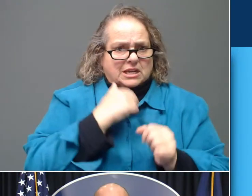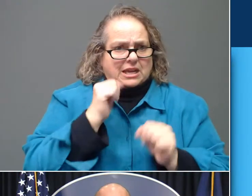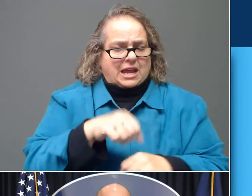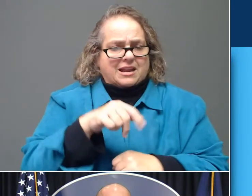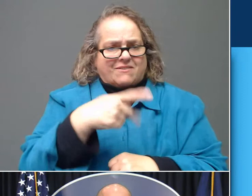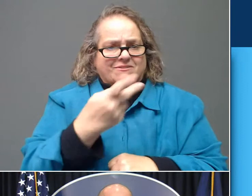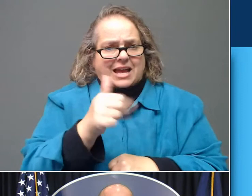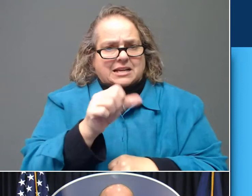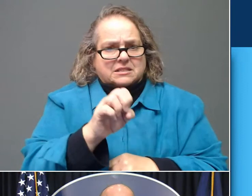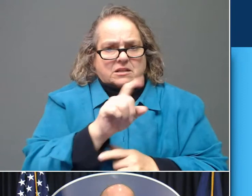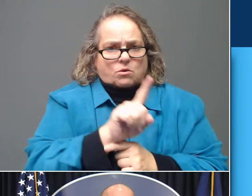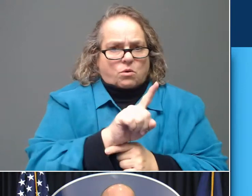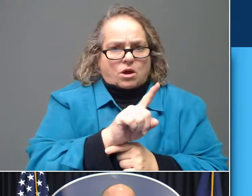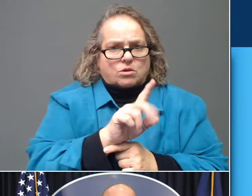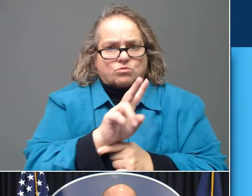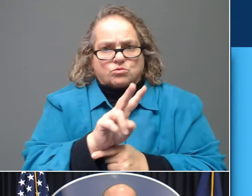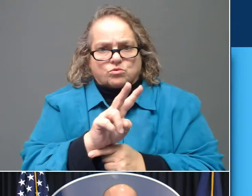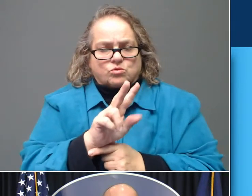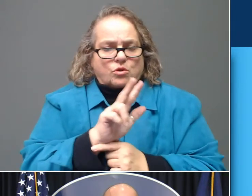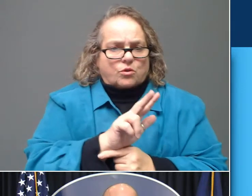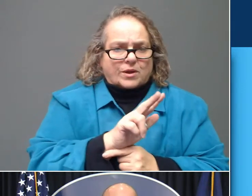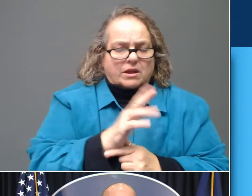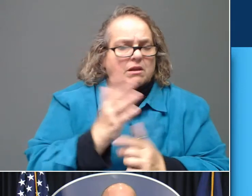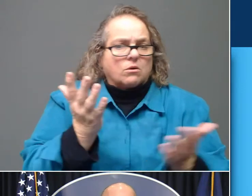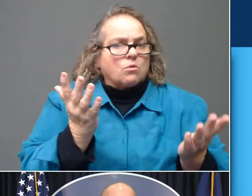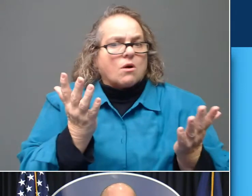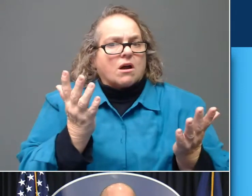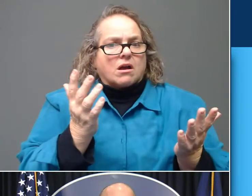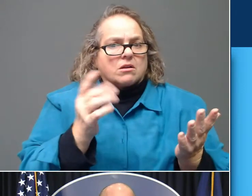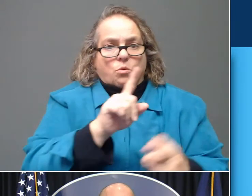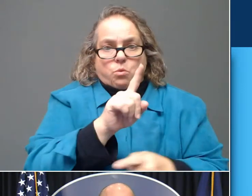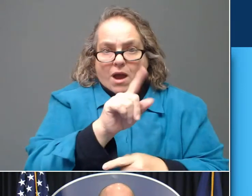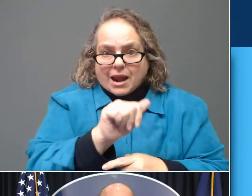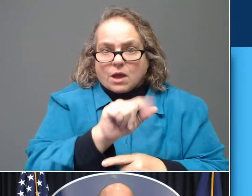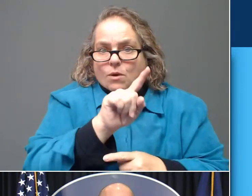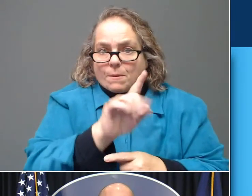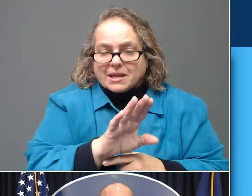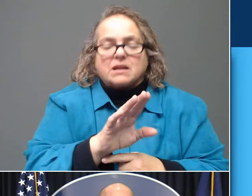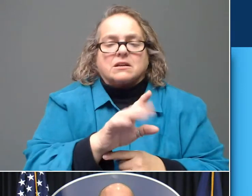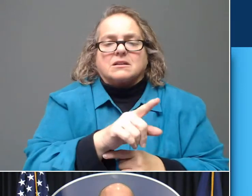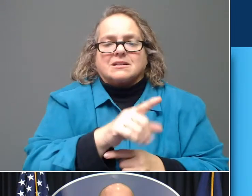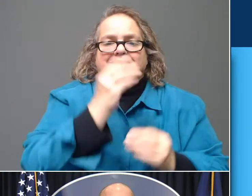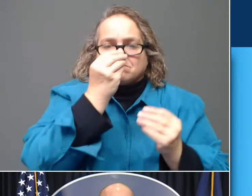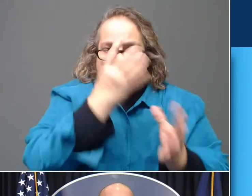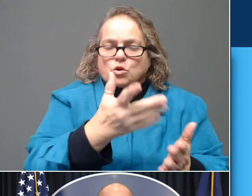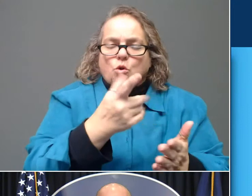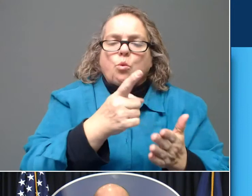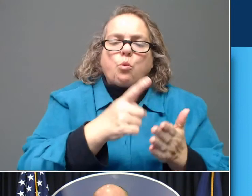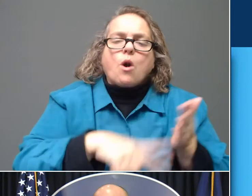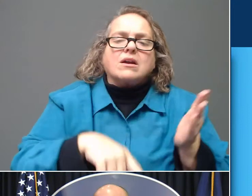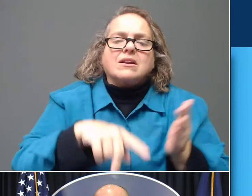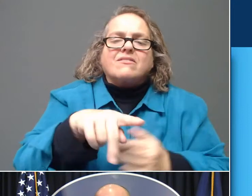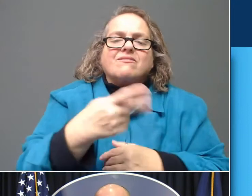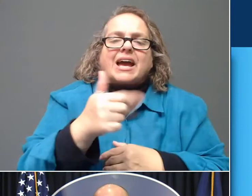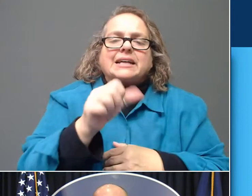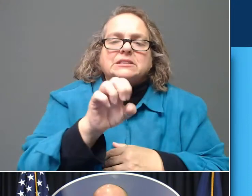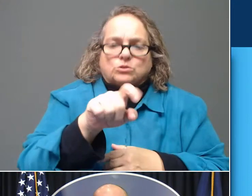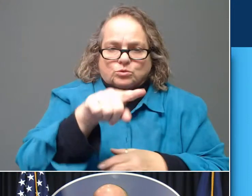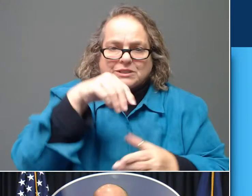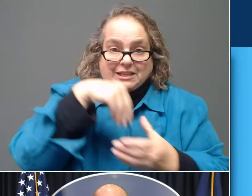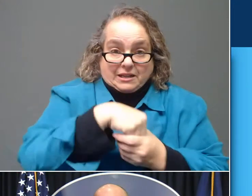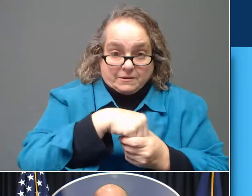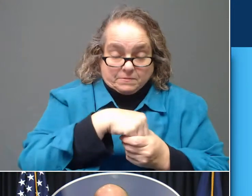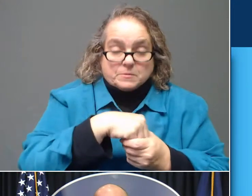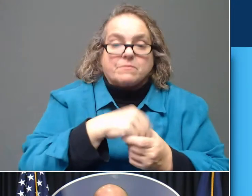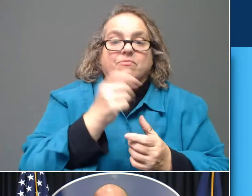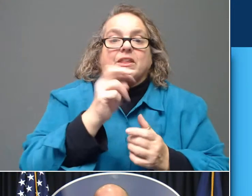lists either. So when you go there, it is to inform you and help you understand what phase you are in, and then put you in